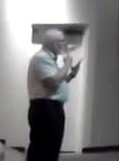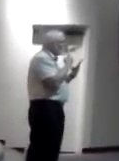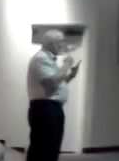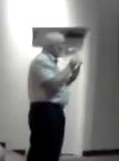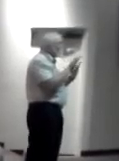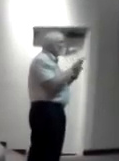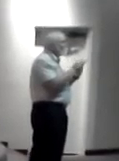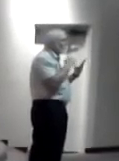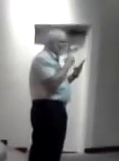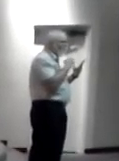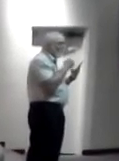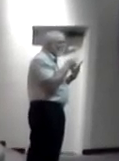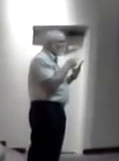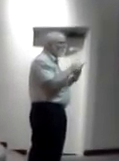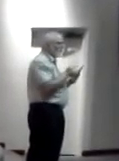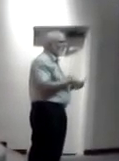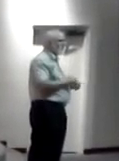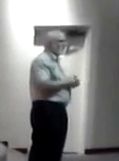to.